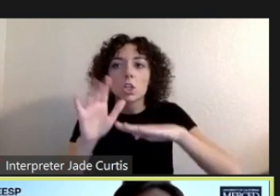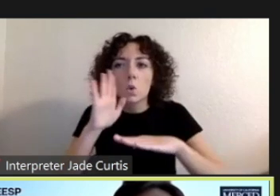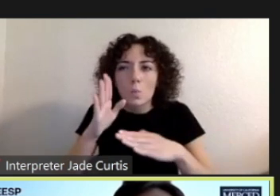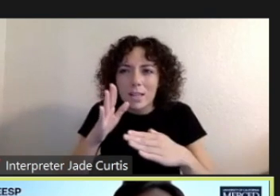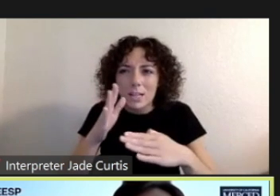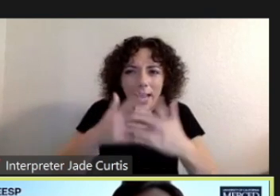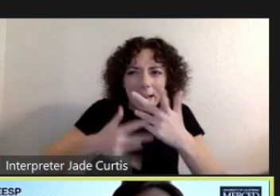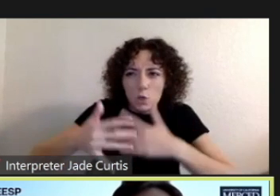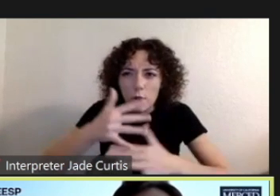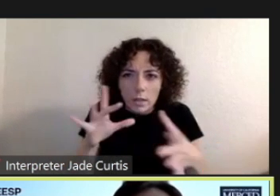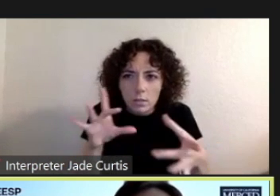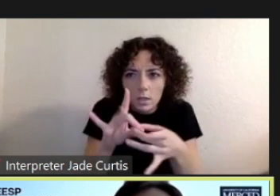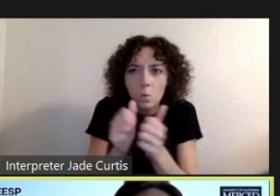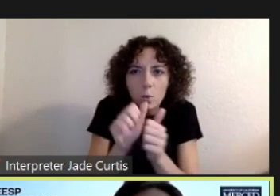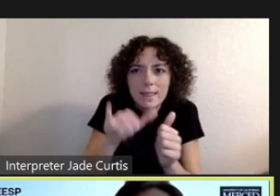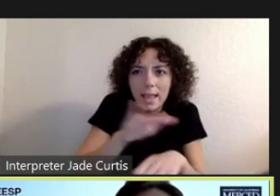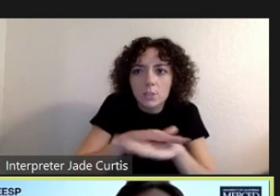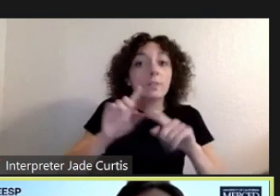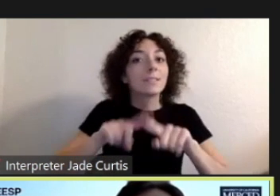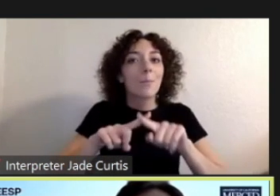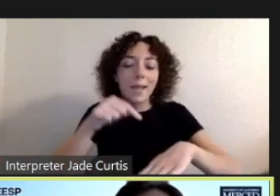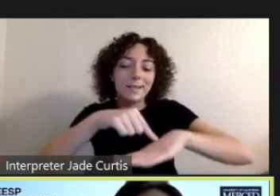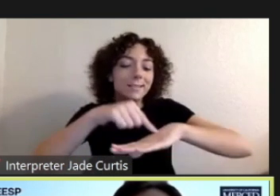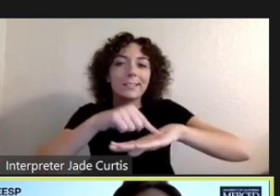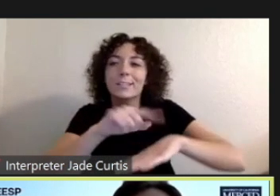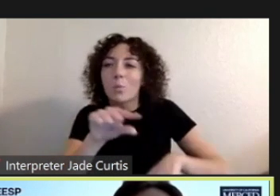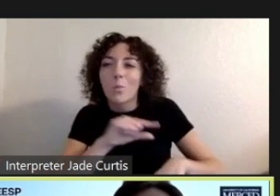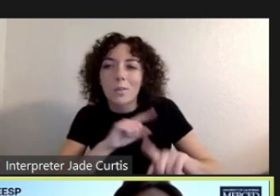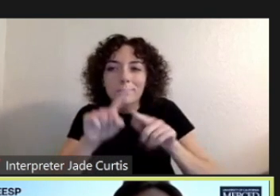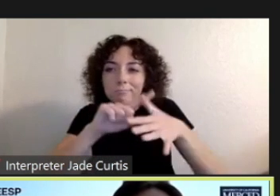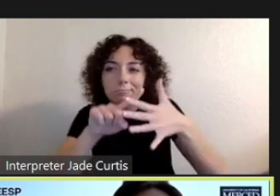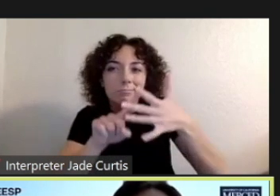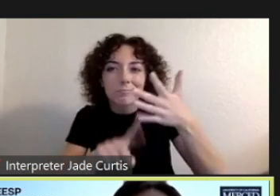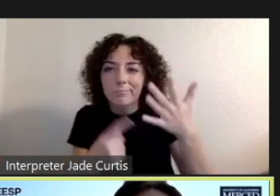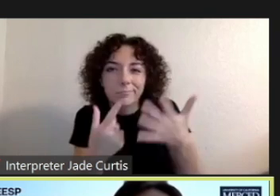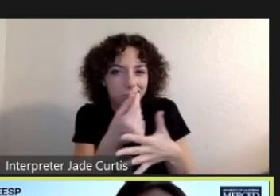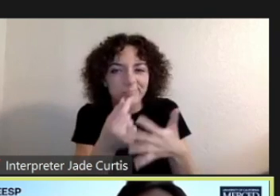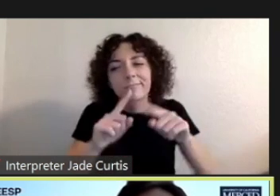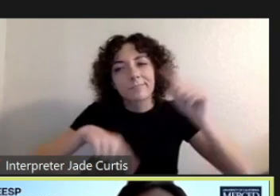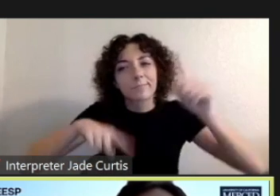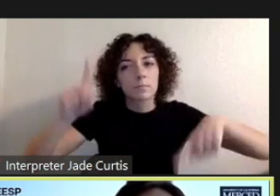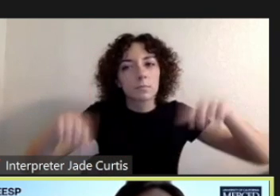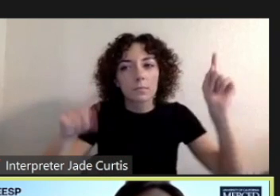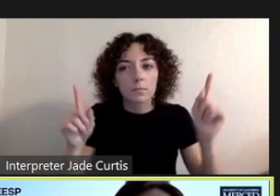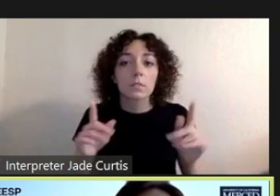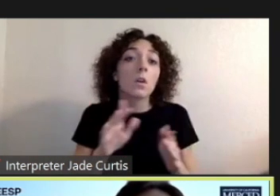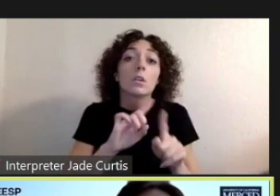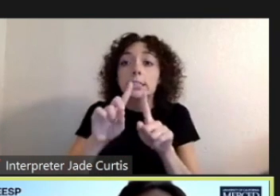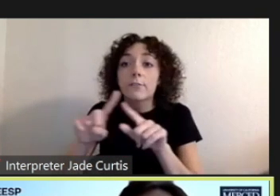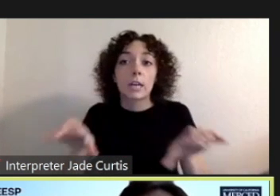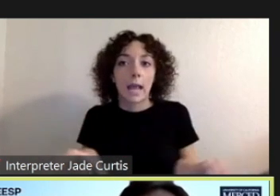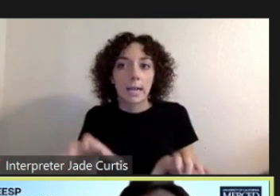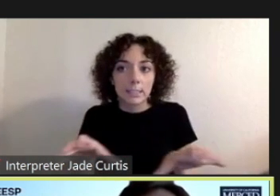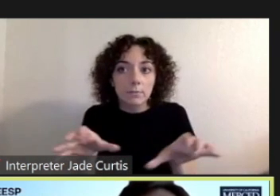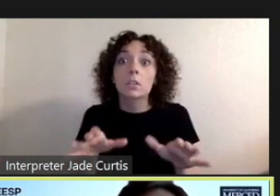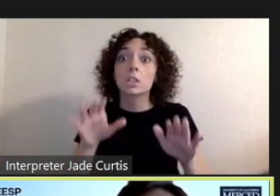on the properties, and subsequently it may remain attached or depending on maybe activities which could cause it to resuspend back